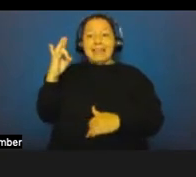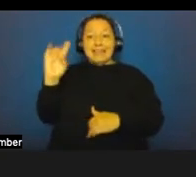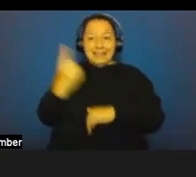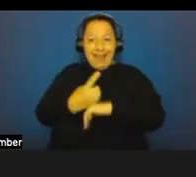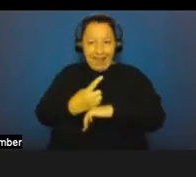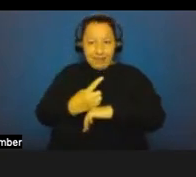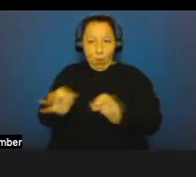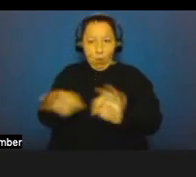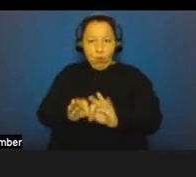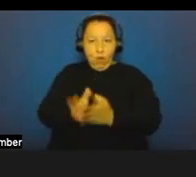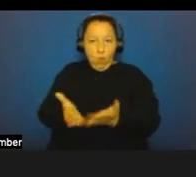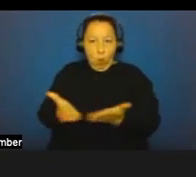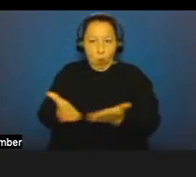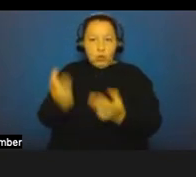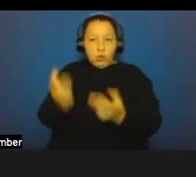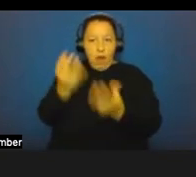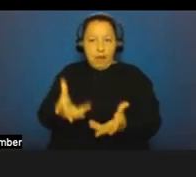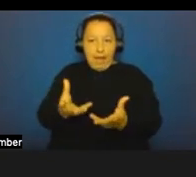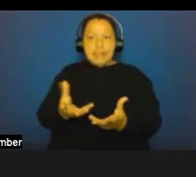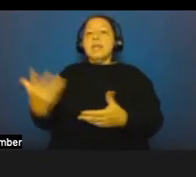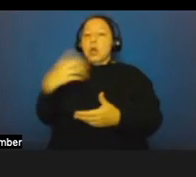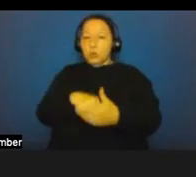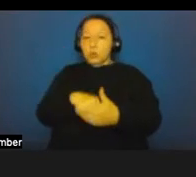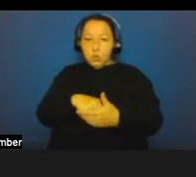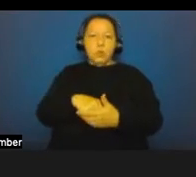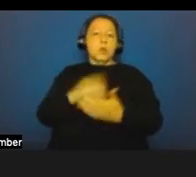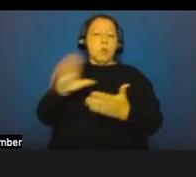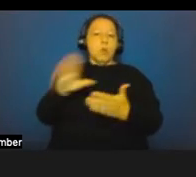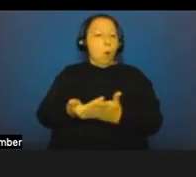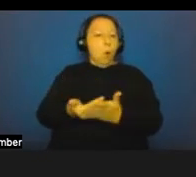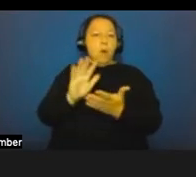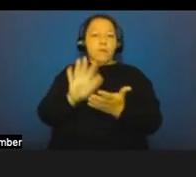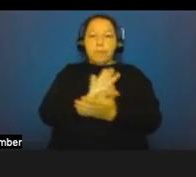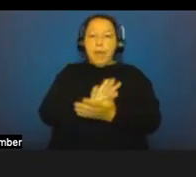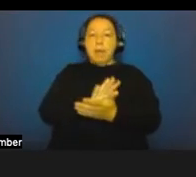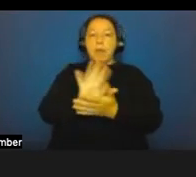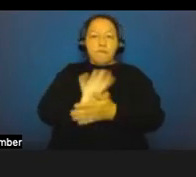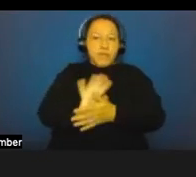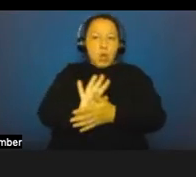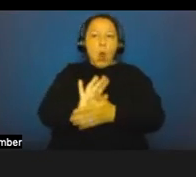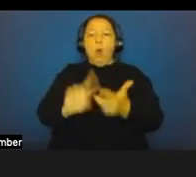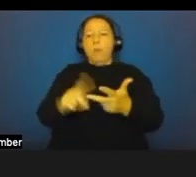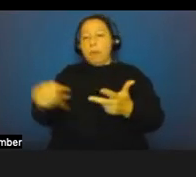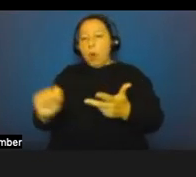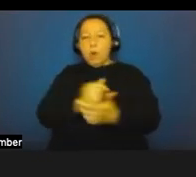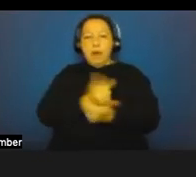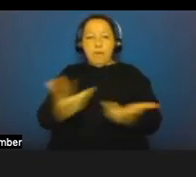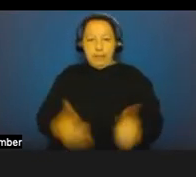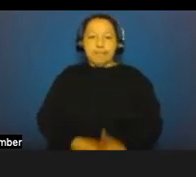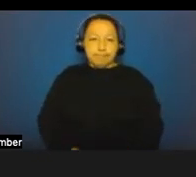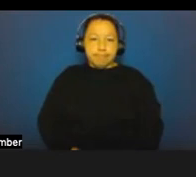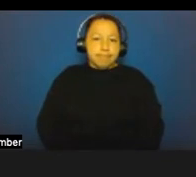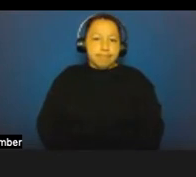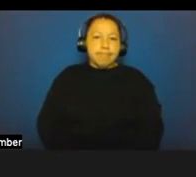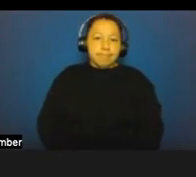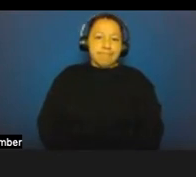of content, including like all the paper and all of the video recordings. And I